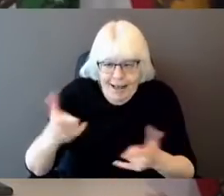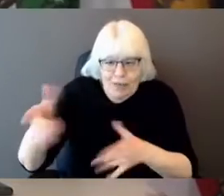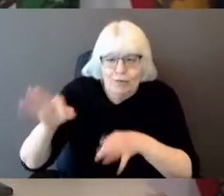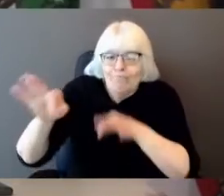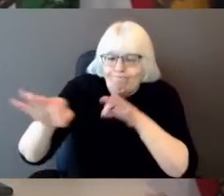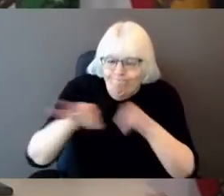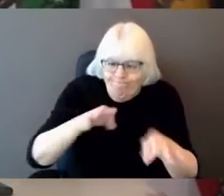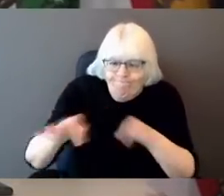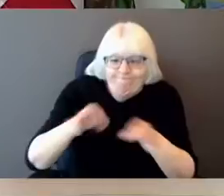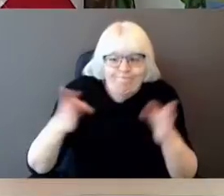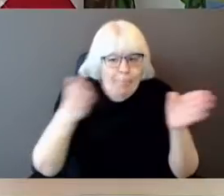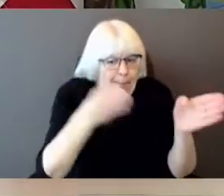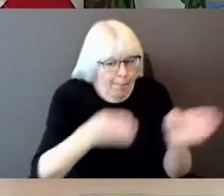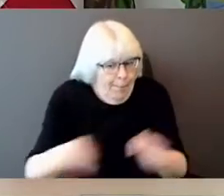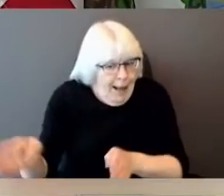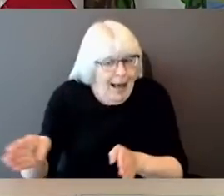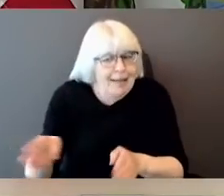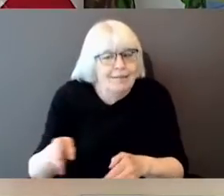plan.